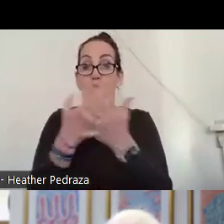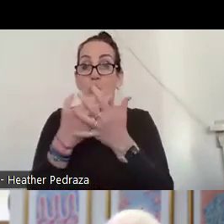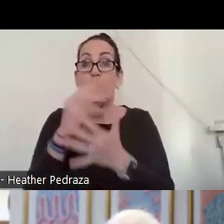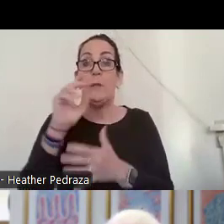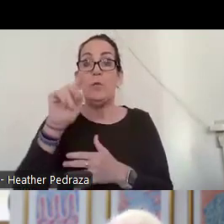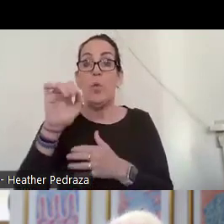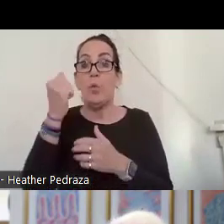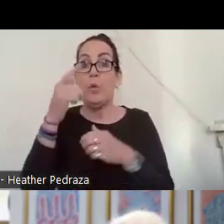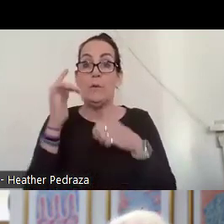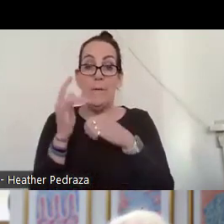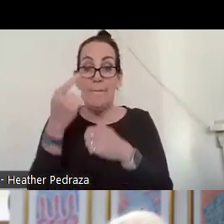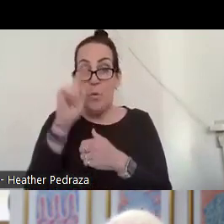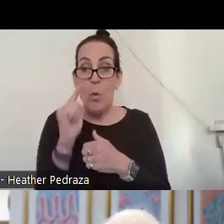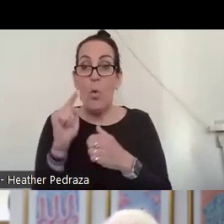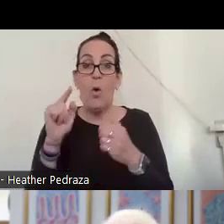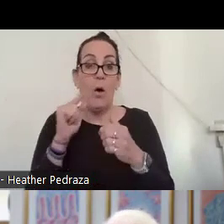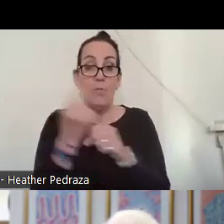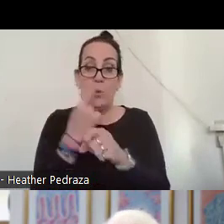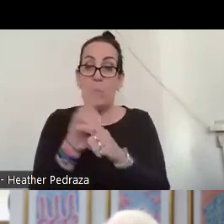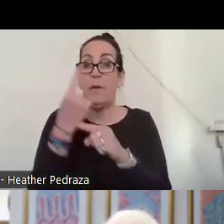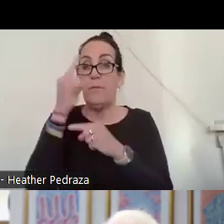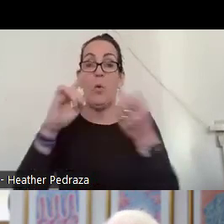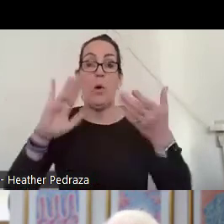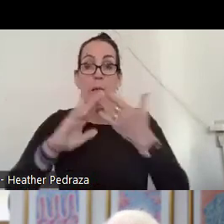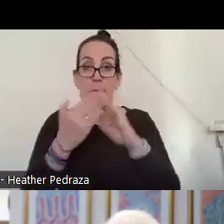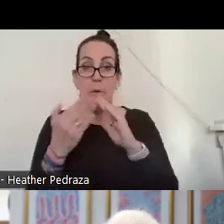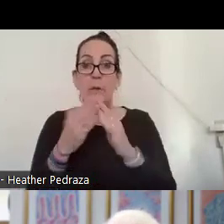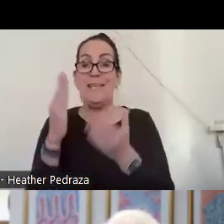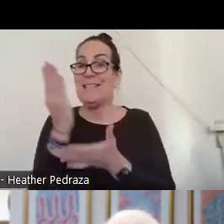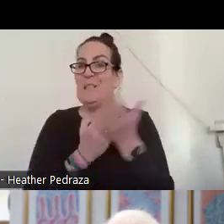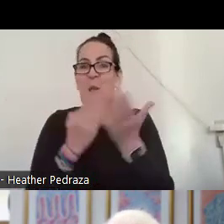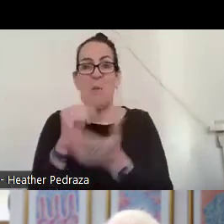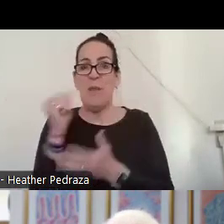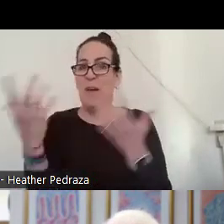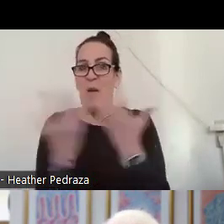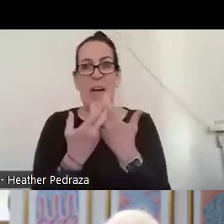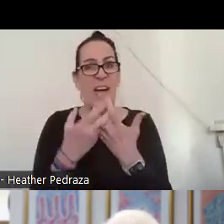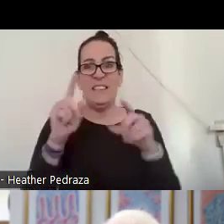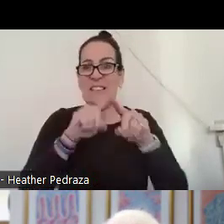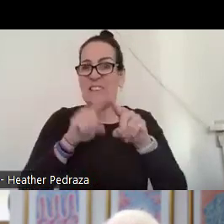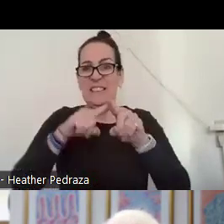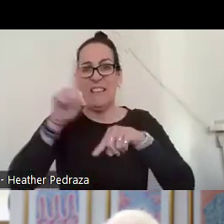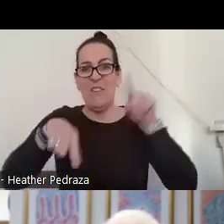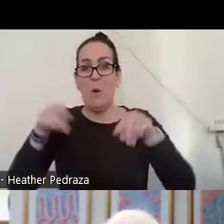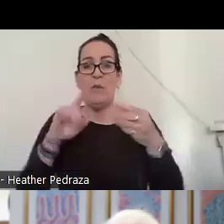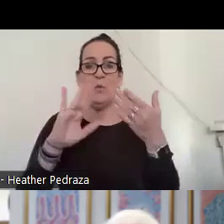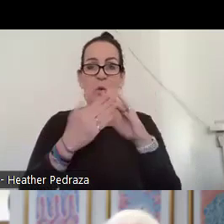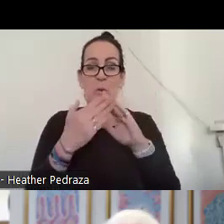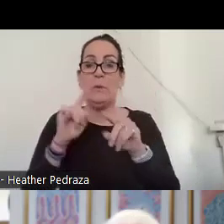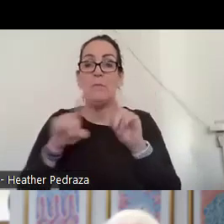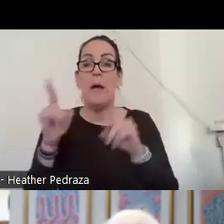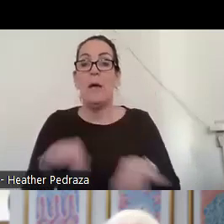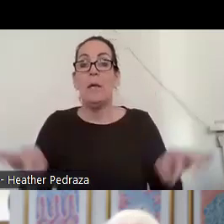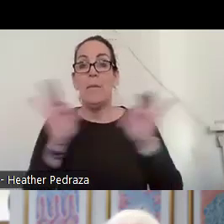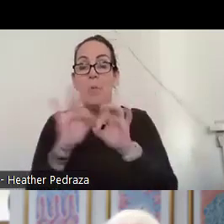issues there with screening tools not being a good match for some diverse communities. So we just need to make sure that it's as level a playing field